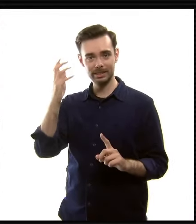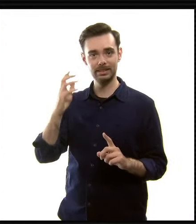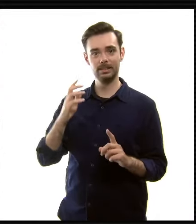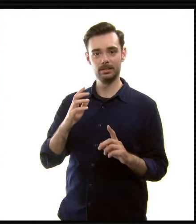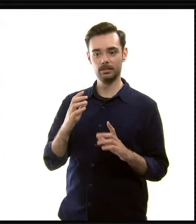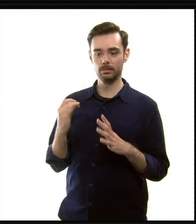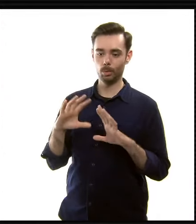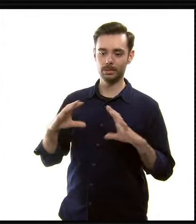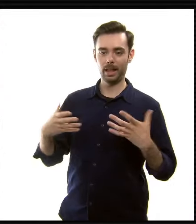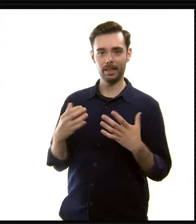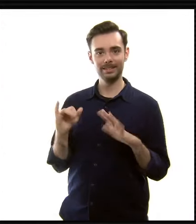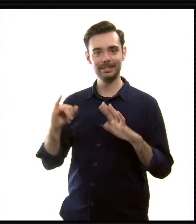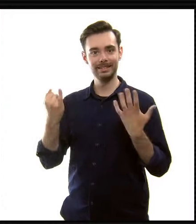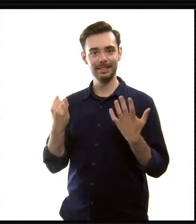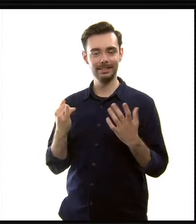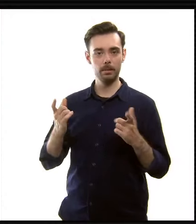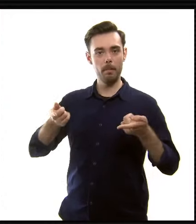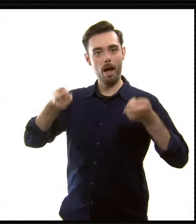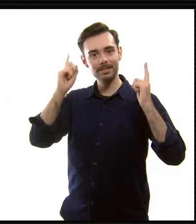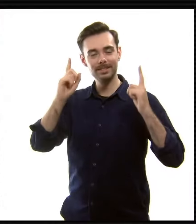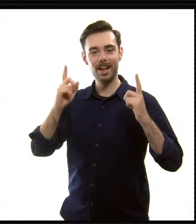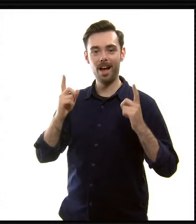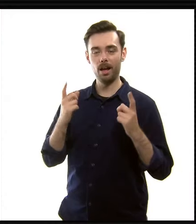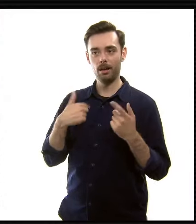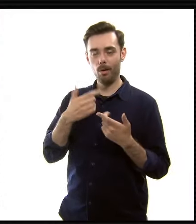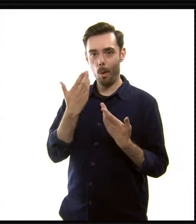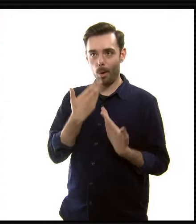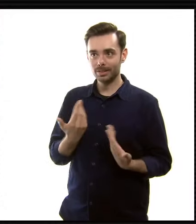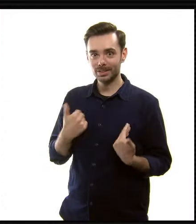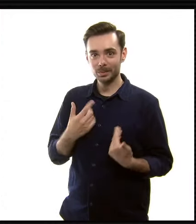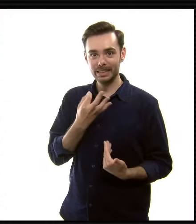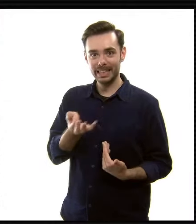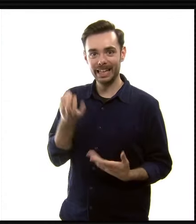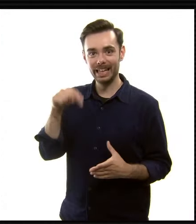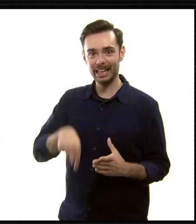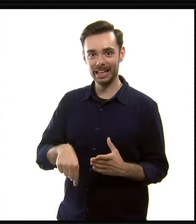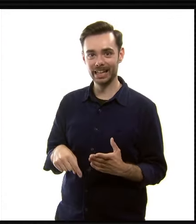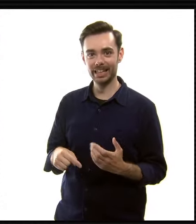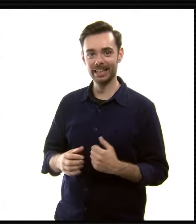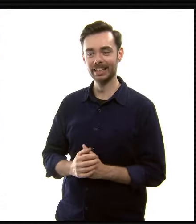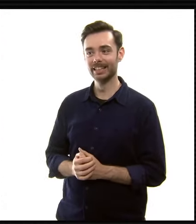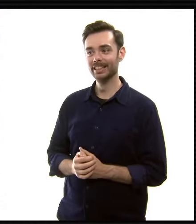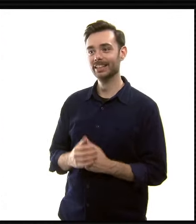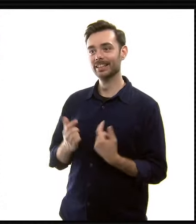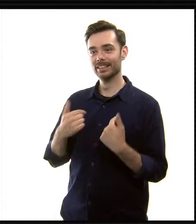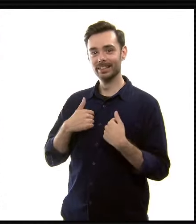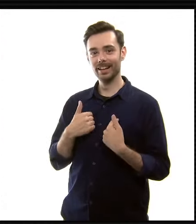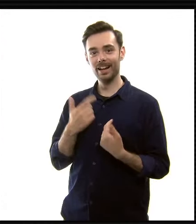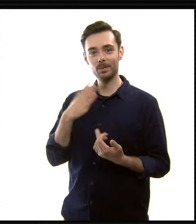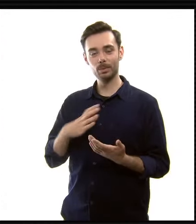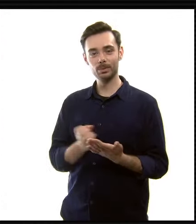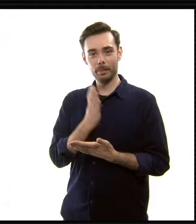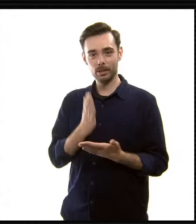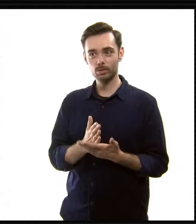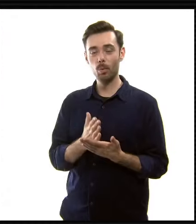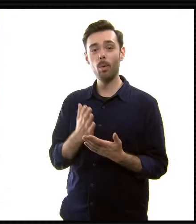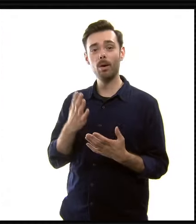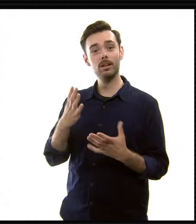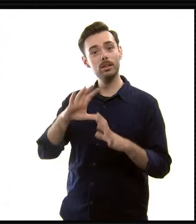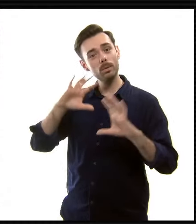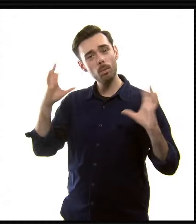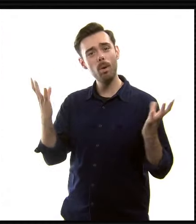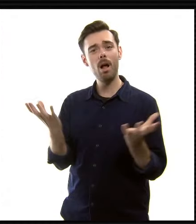it's incredible. Like, we're honored to be here. So our build was really just about inclusion and ensuring that everybody around the world can